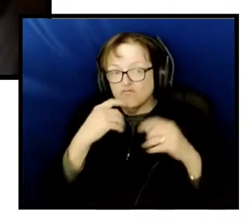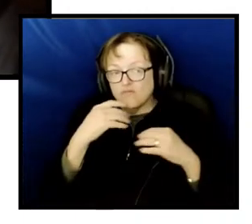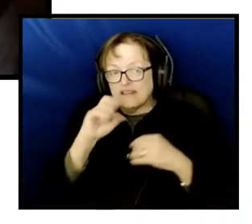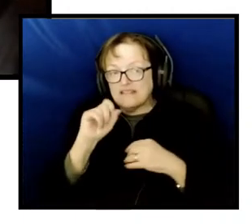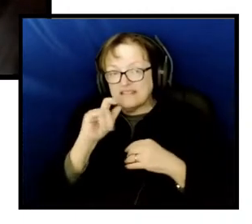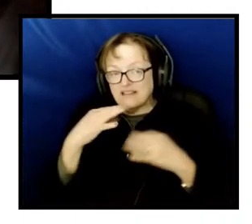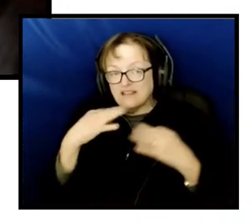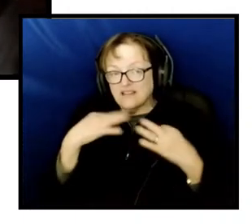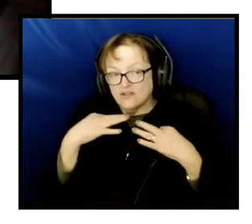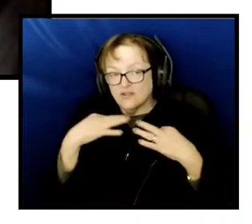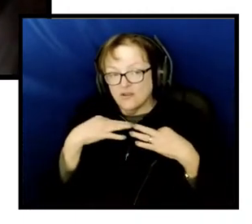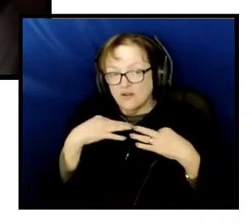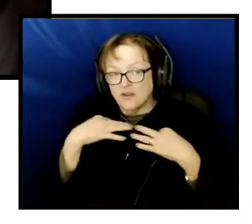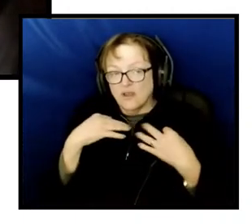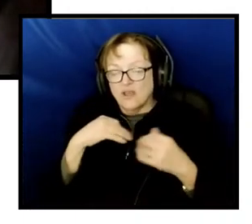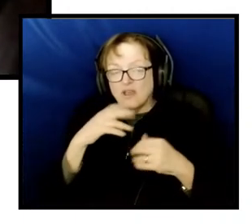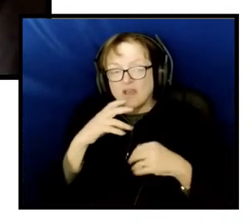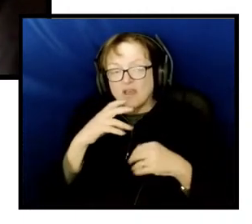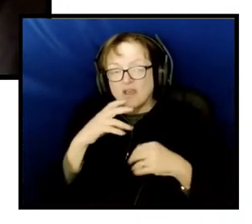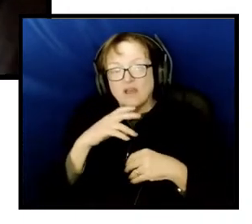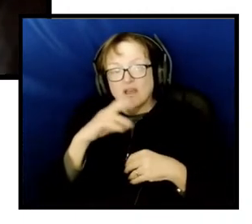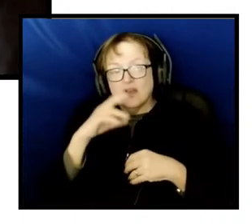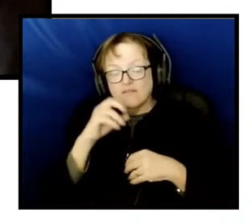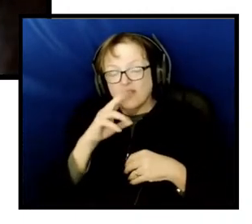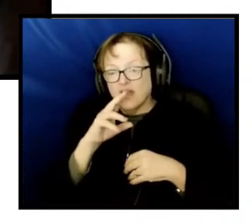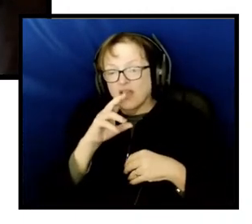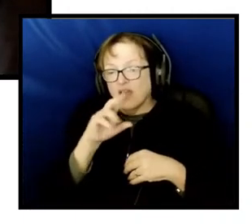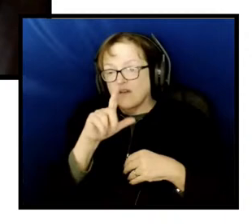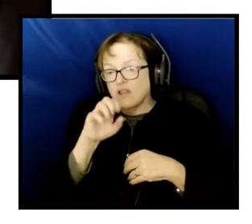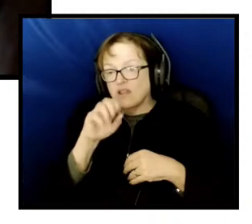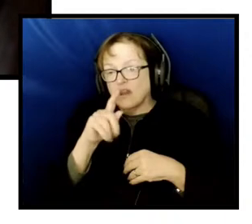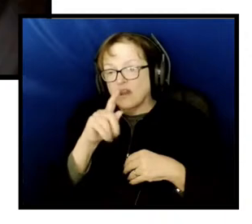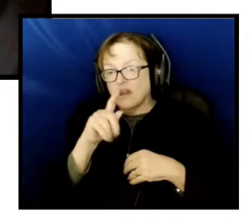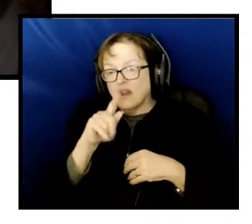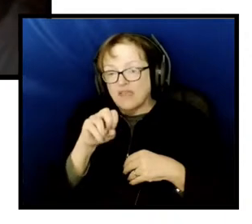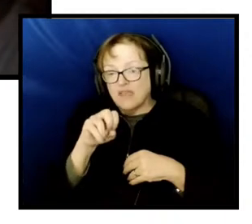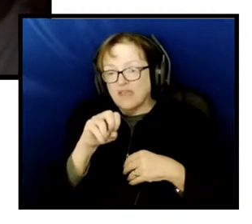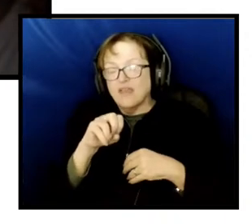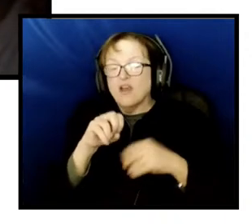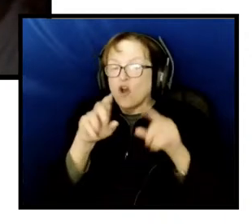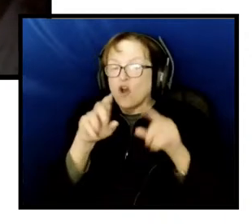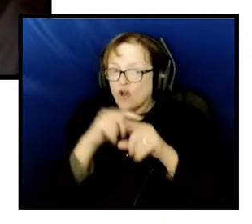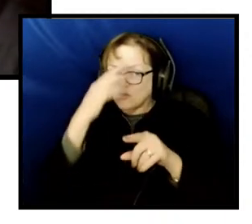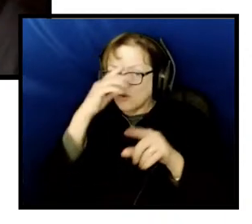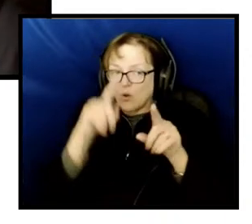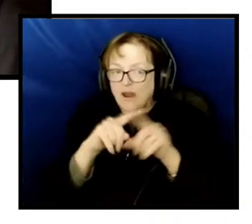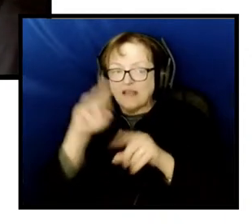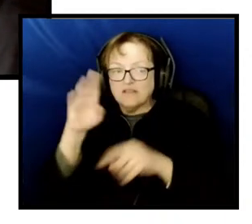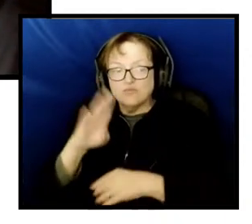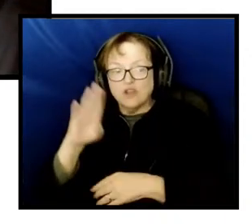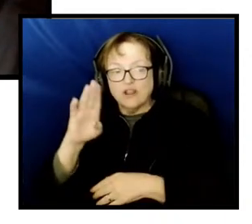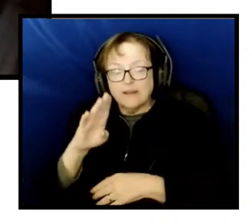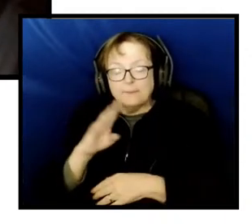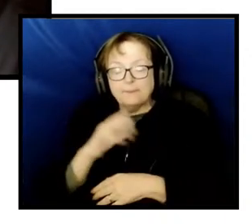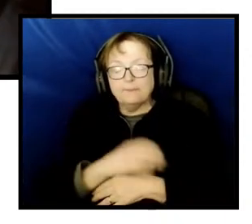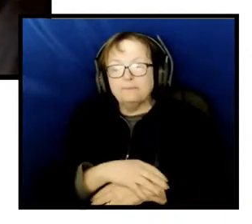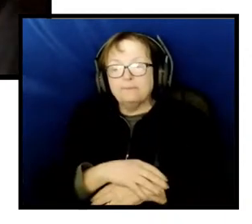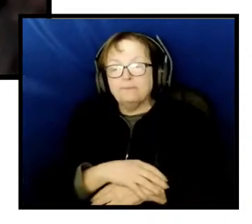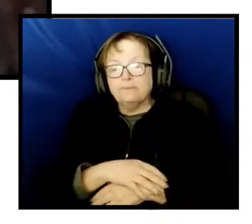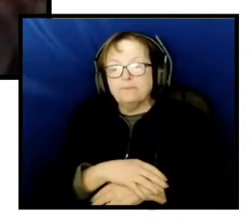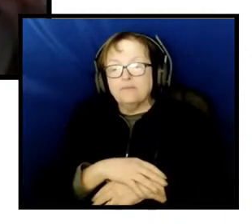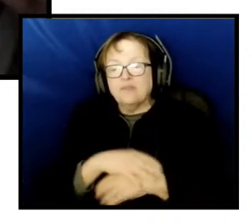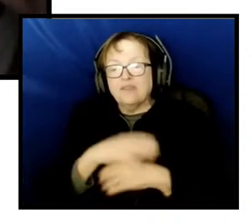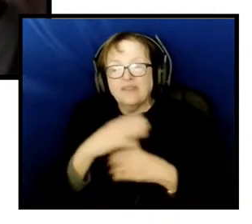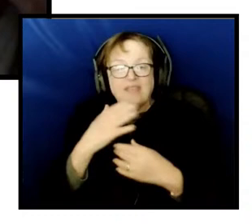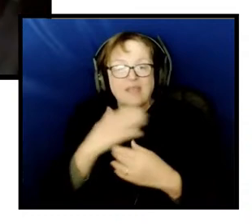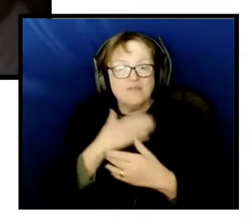from the unceded land of Lenape, which is also known as Brooklyn. And I'm so happy that you guys are engaging with